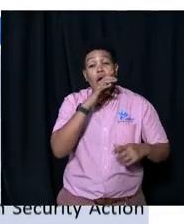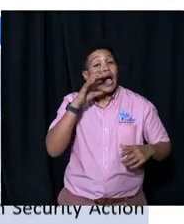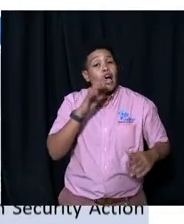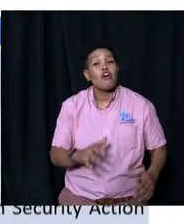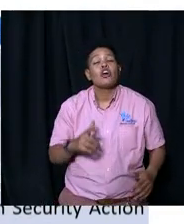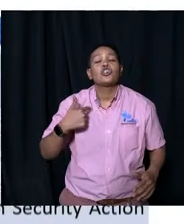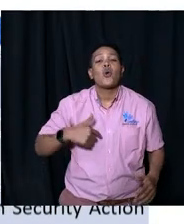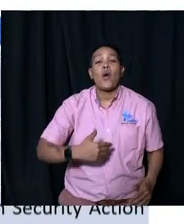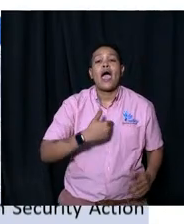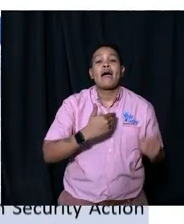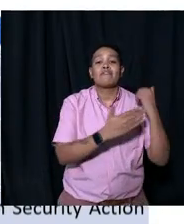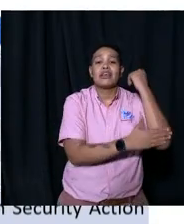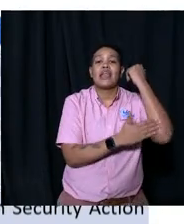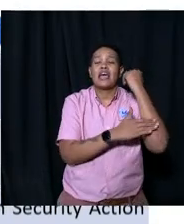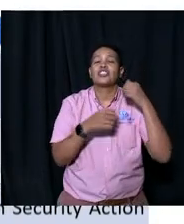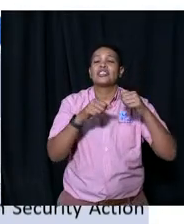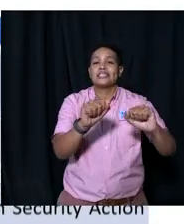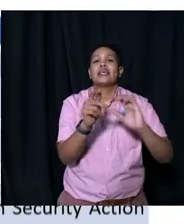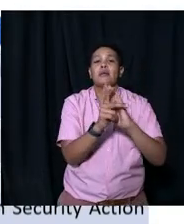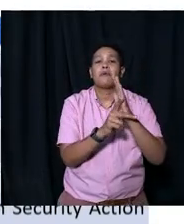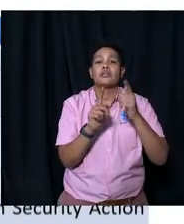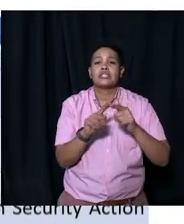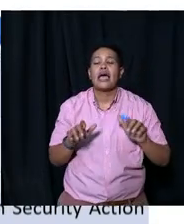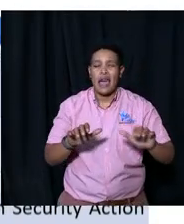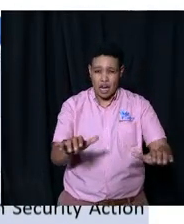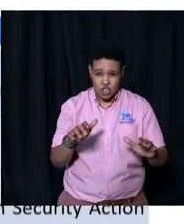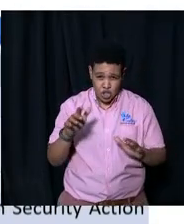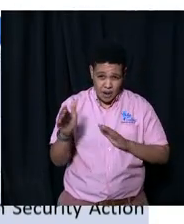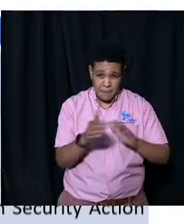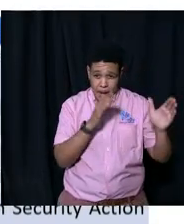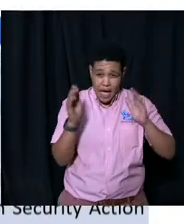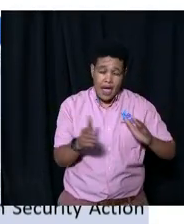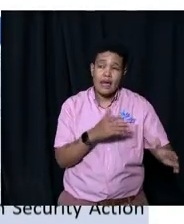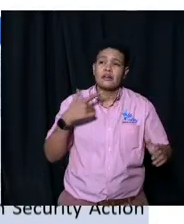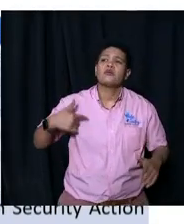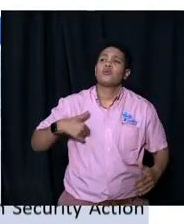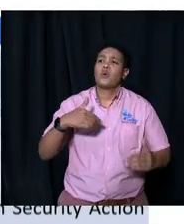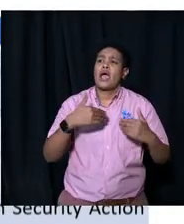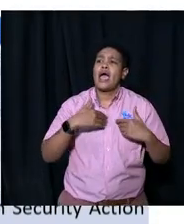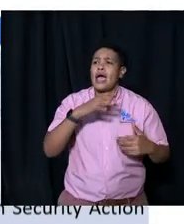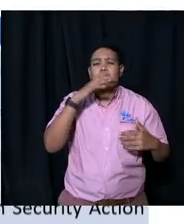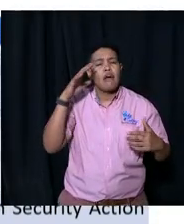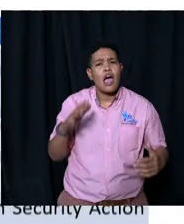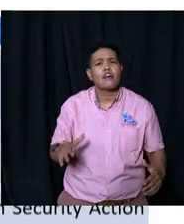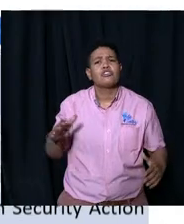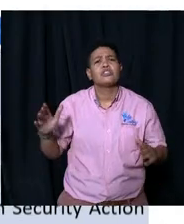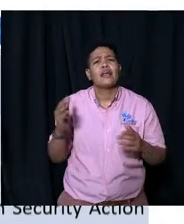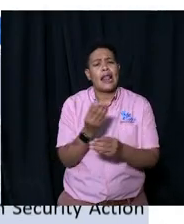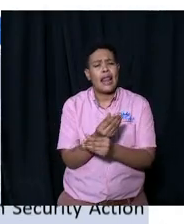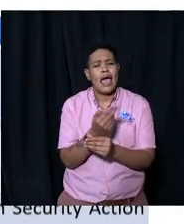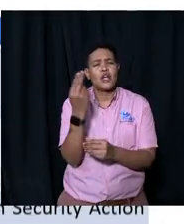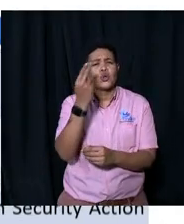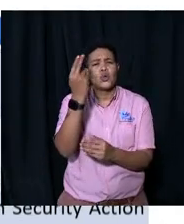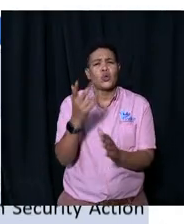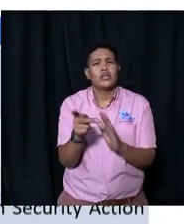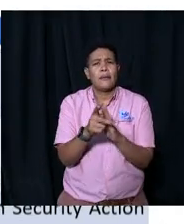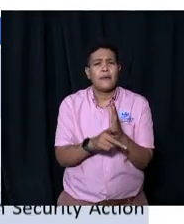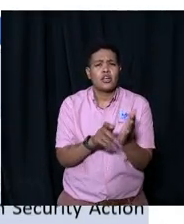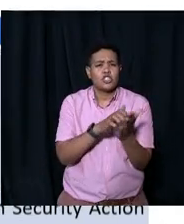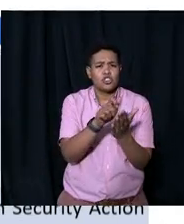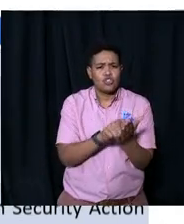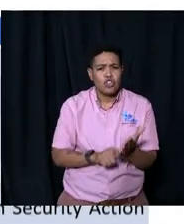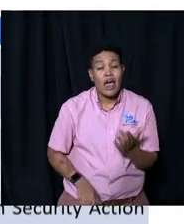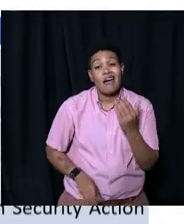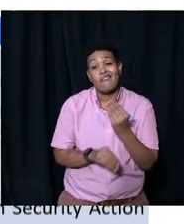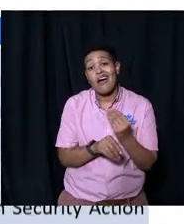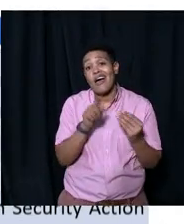agriculture, we have the National Seed Policy and Action Plan. We have an agricultural land utilization policy in draft.